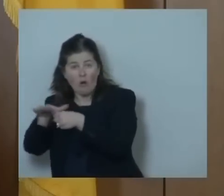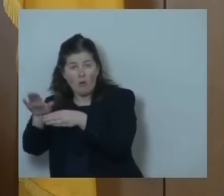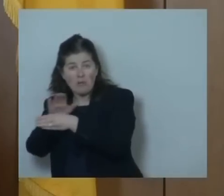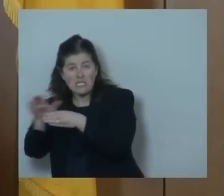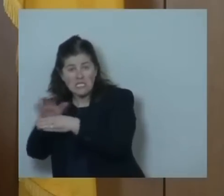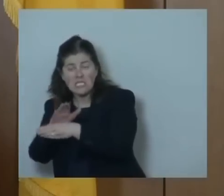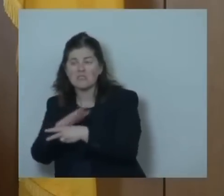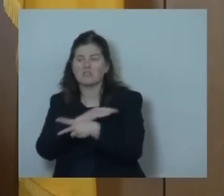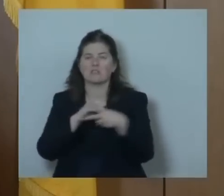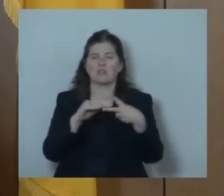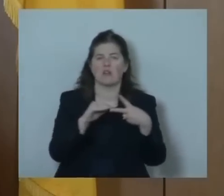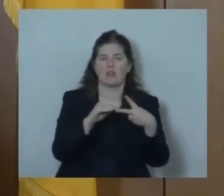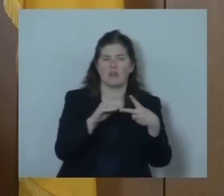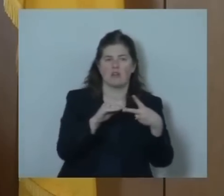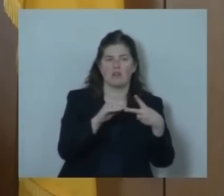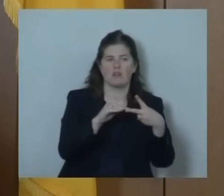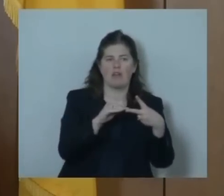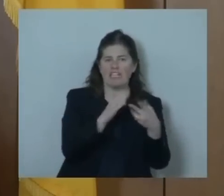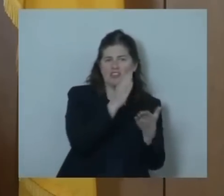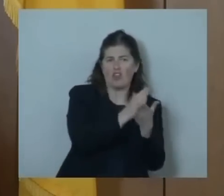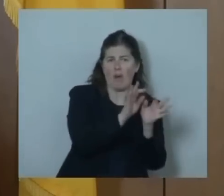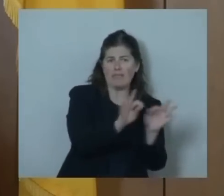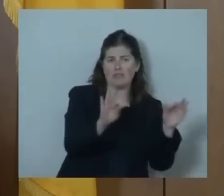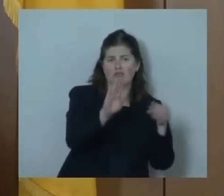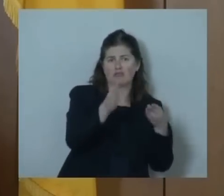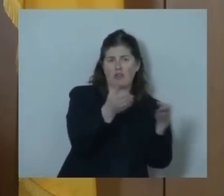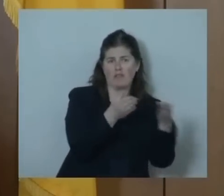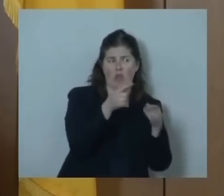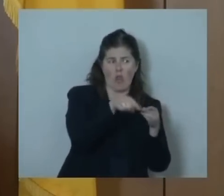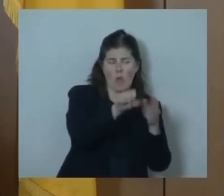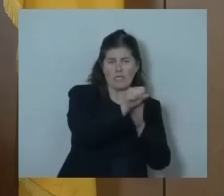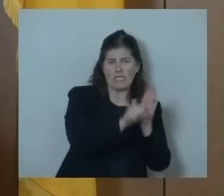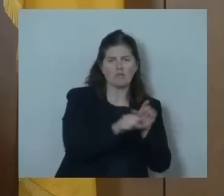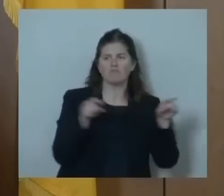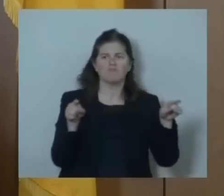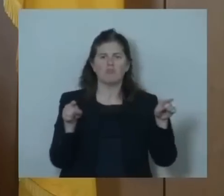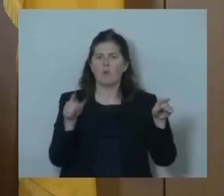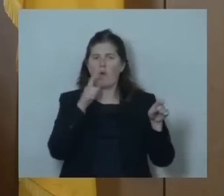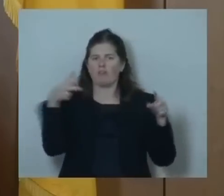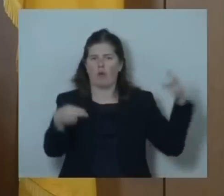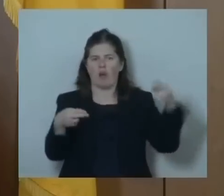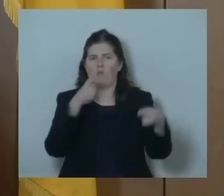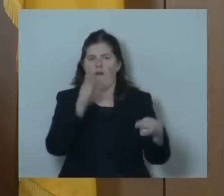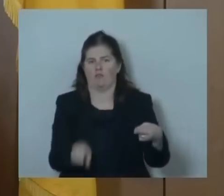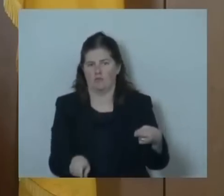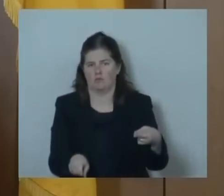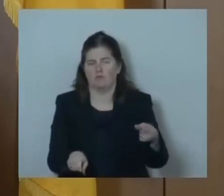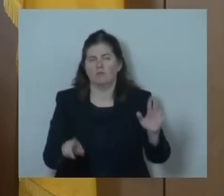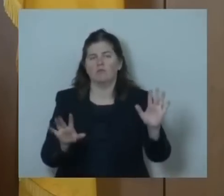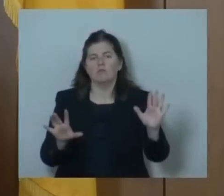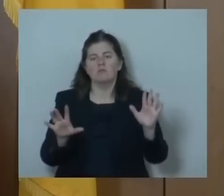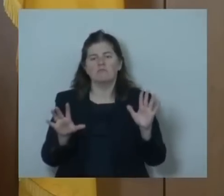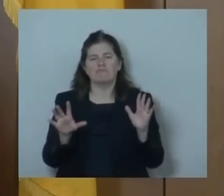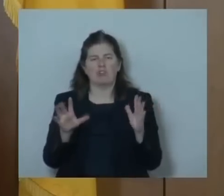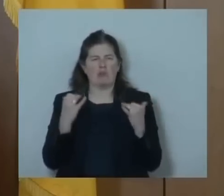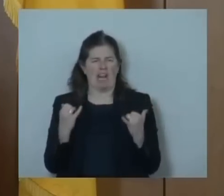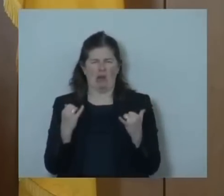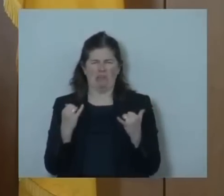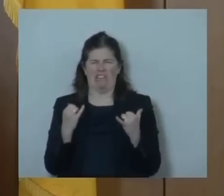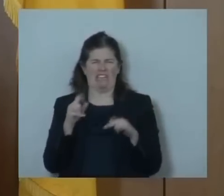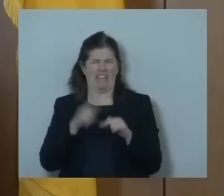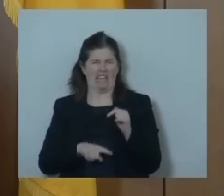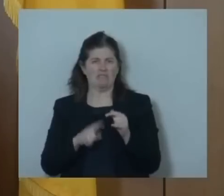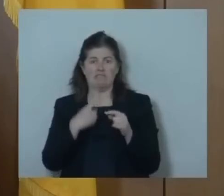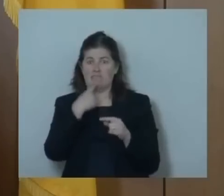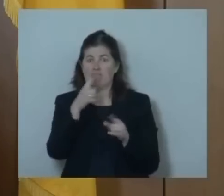economy, and stop essential services in both state and local government. So early to tell you everything because we have to